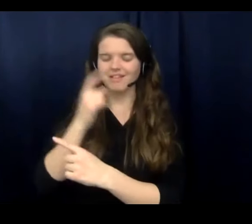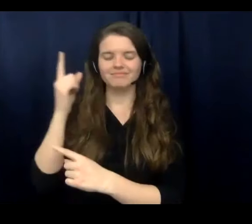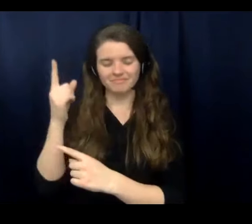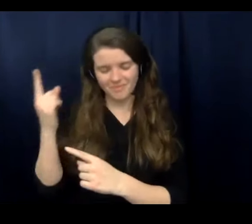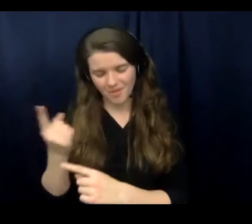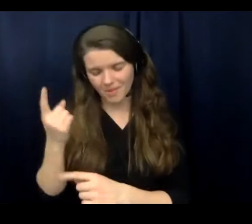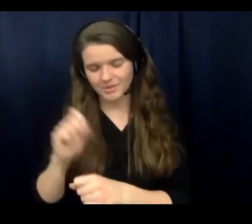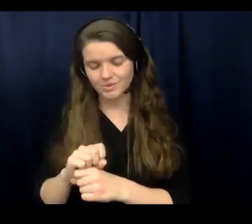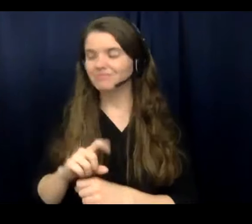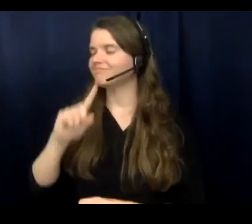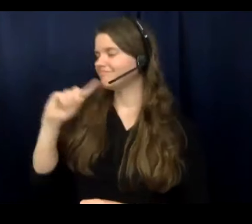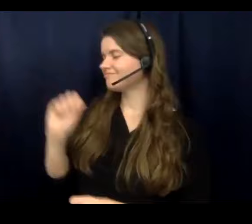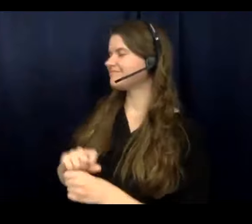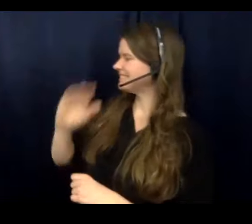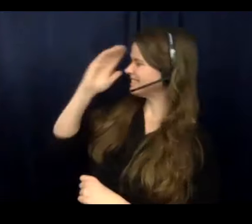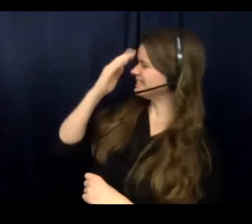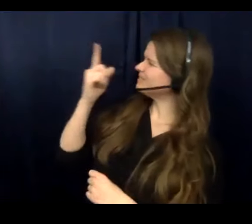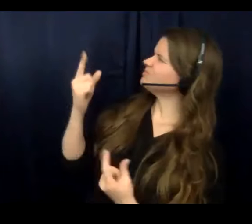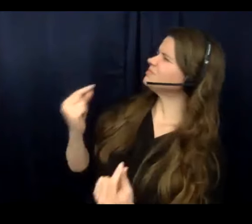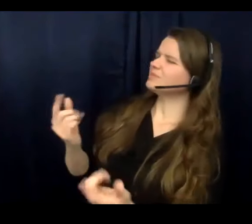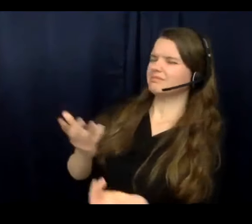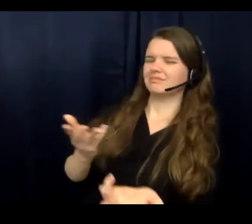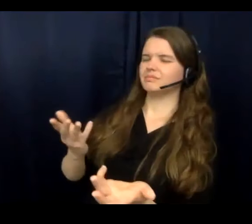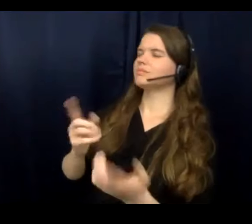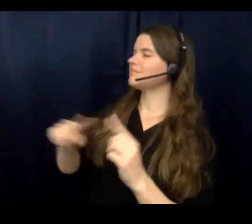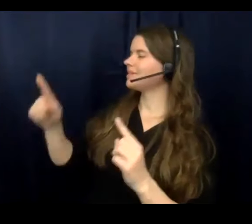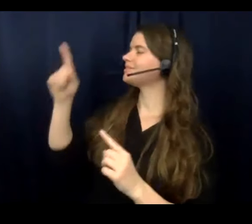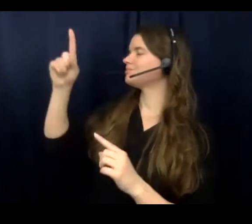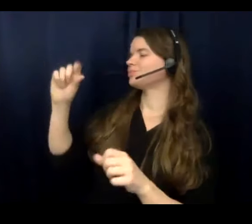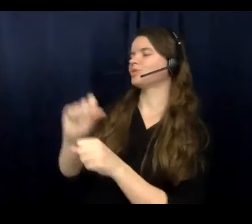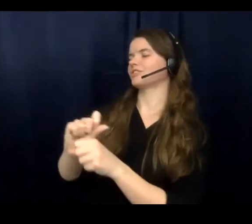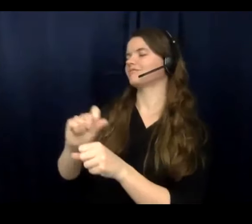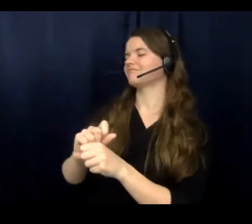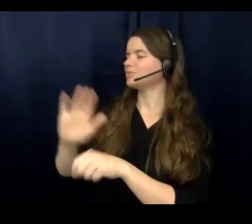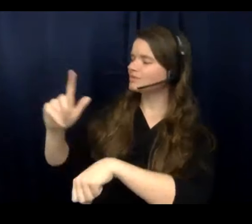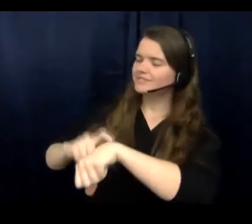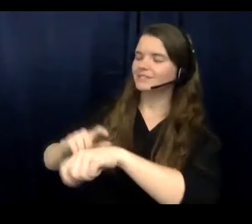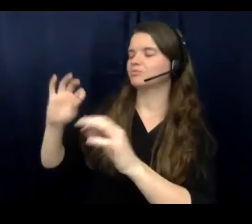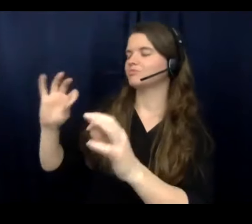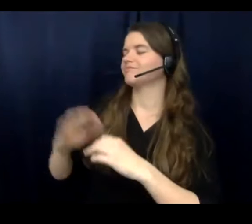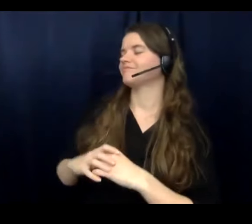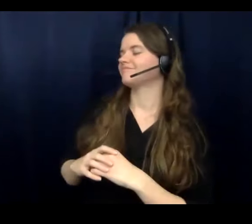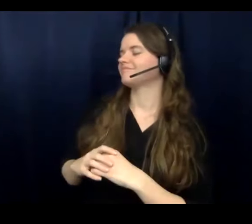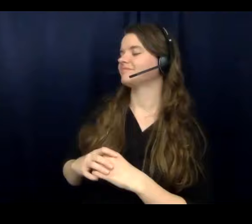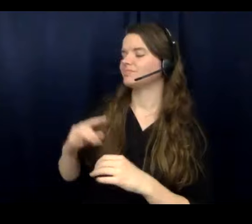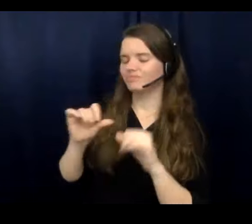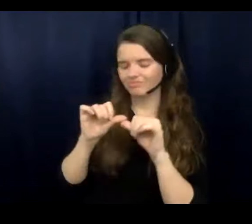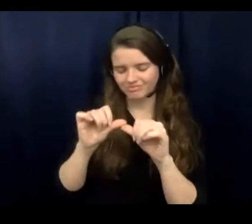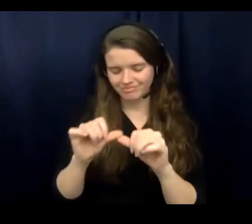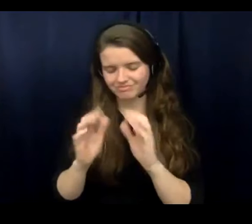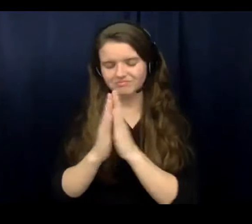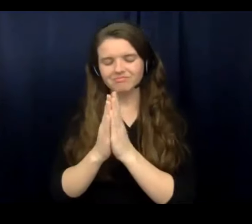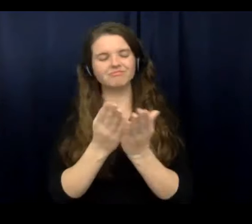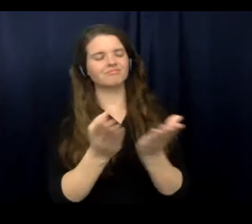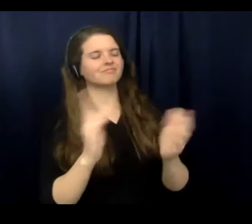truly are, God. You're working. Your timing is perfect, Lord God. So, Father, we continue to lift up our national leaders,